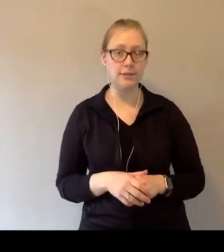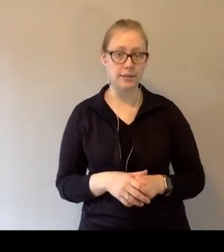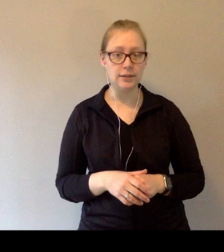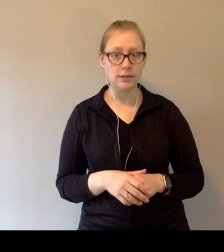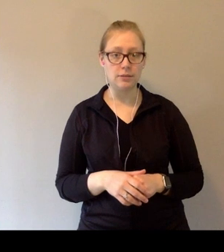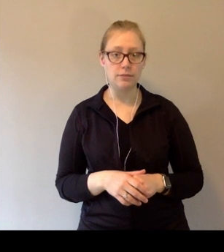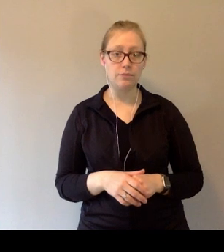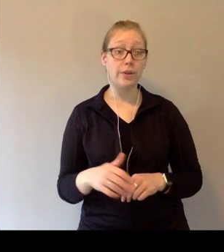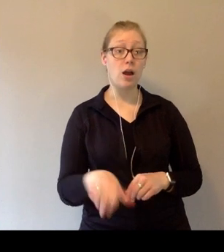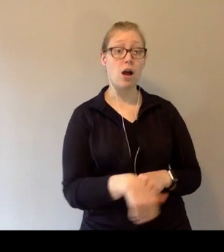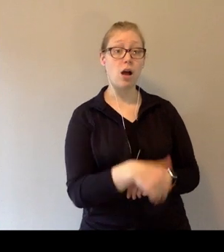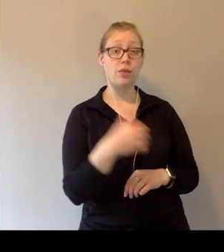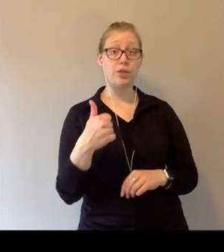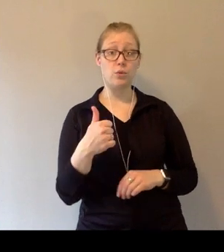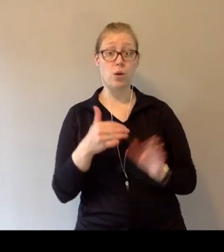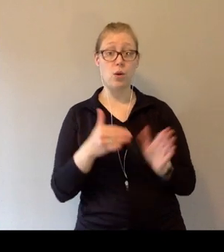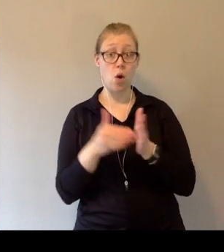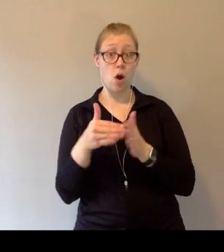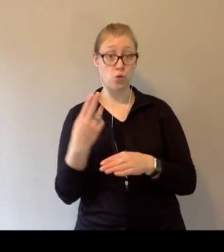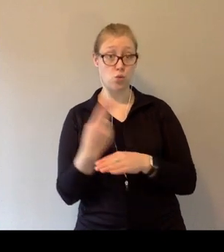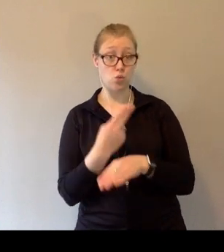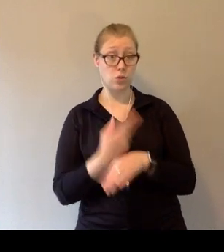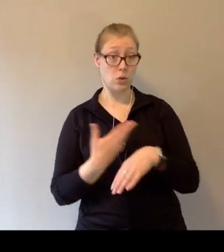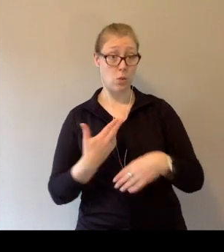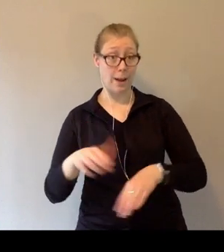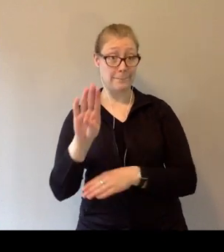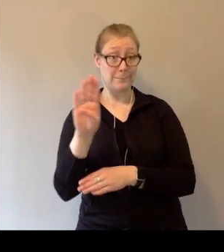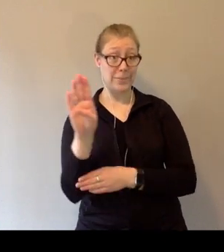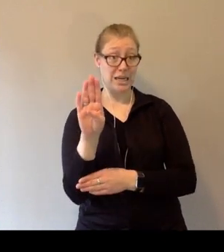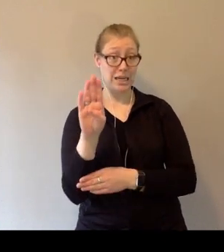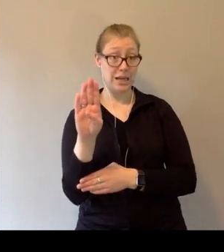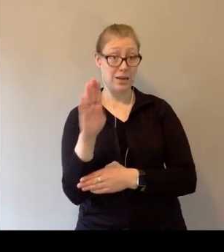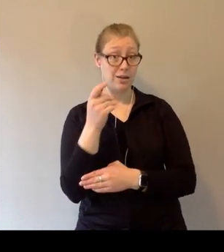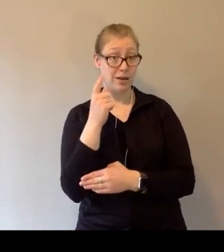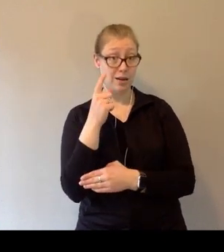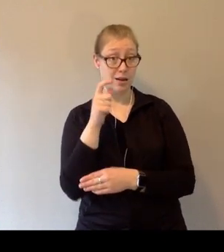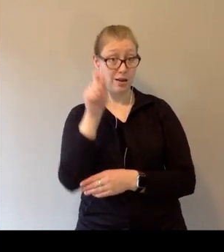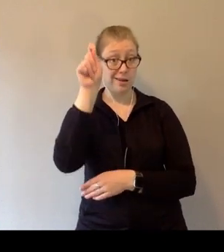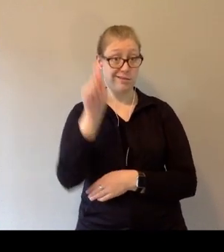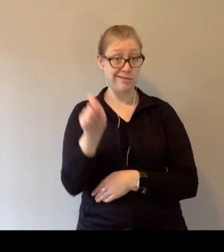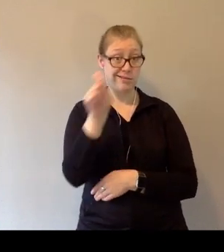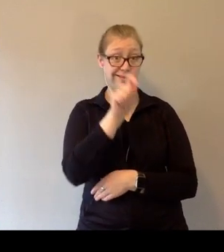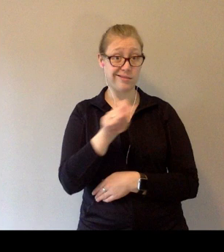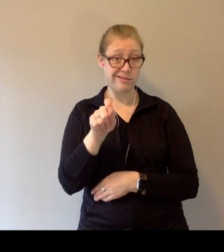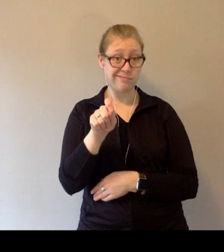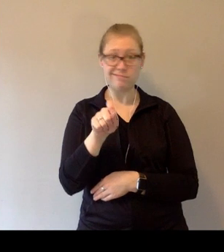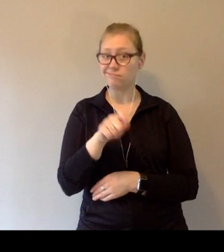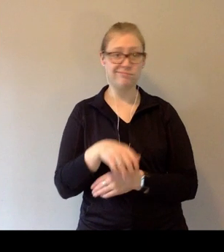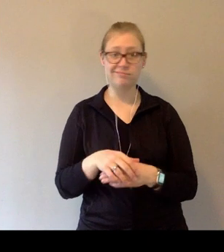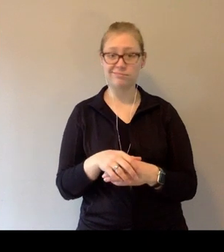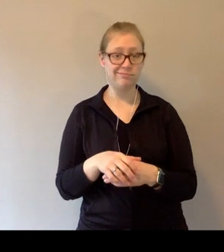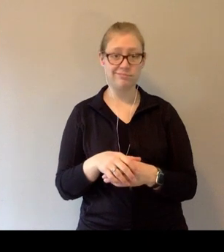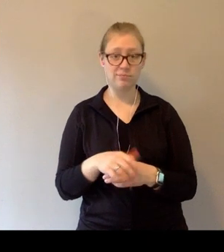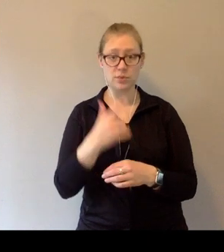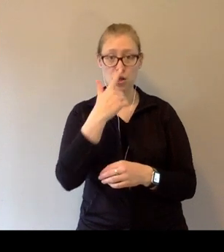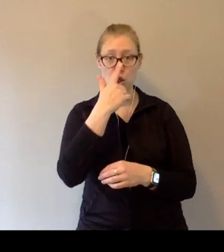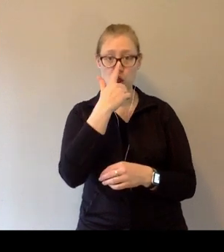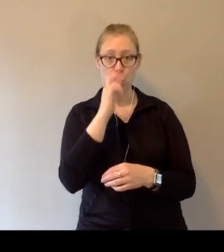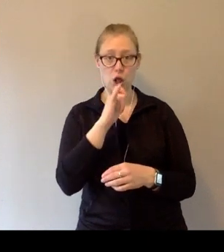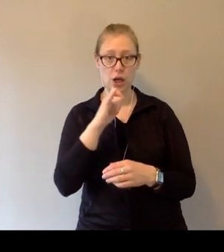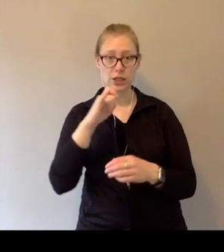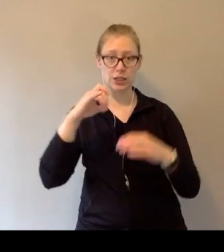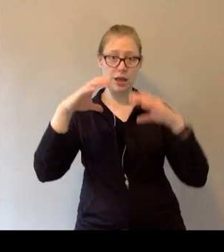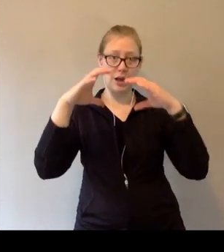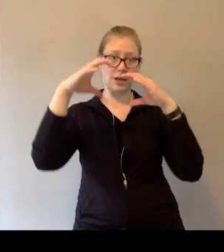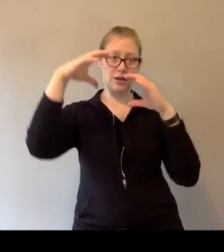Then the other one that is commonly used is a B, but it's made a funny B like this. It kind of looks like a broken heart. It's